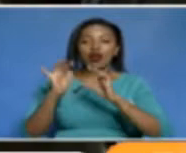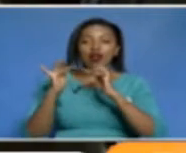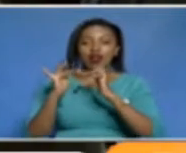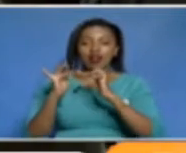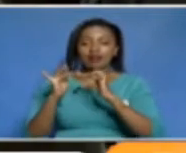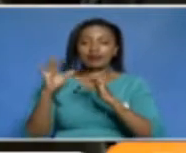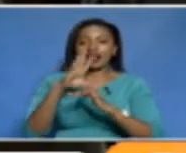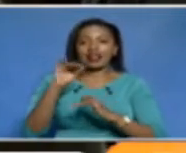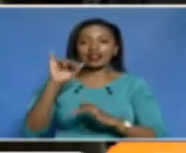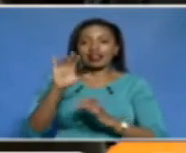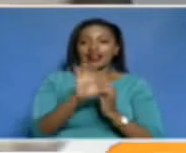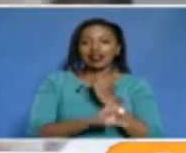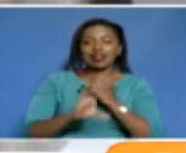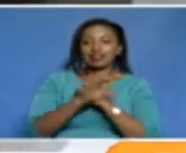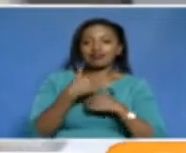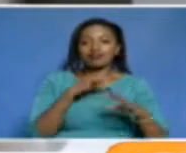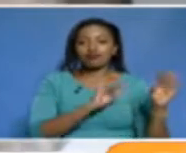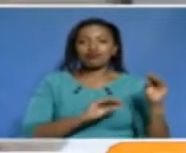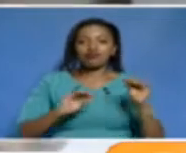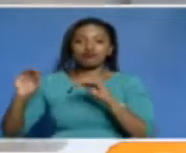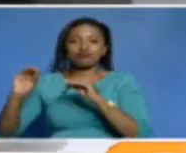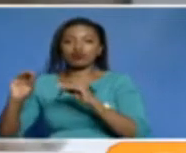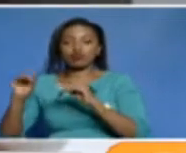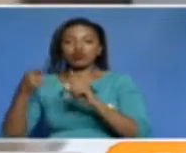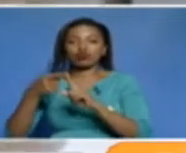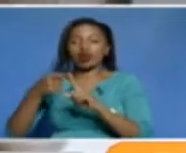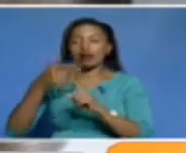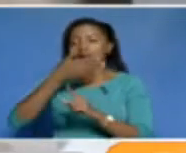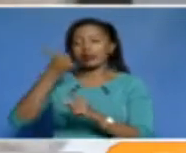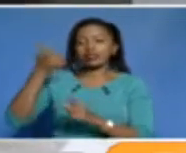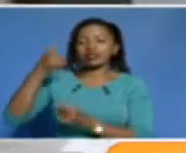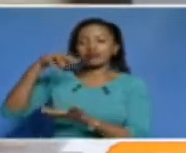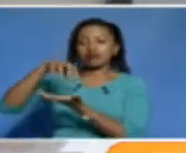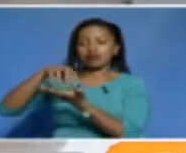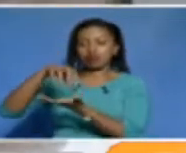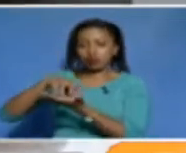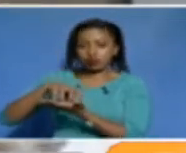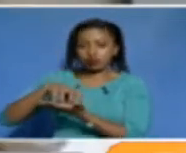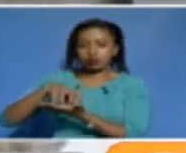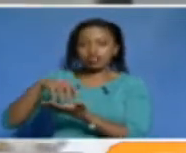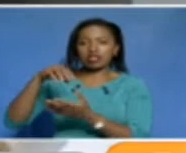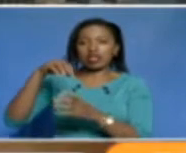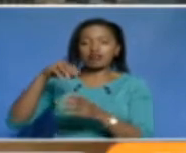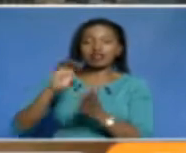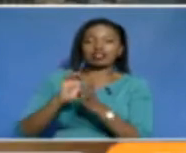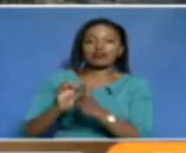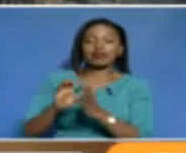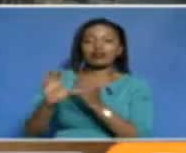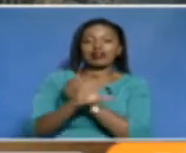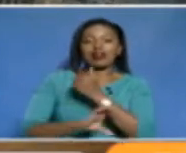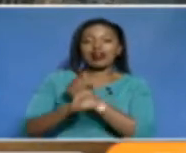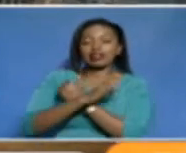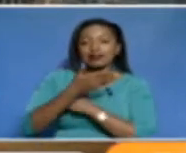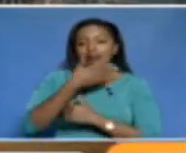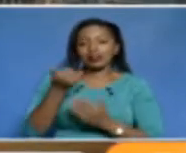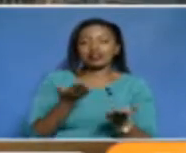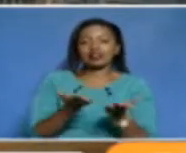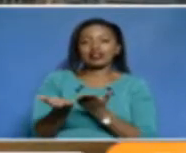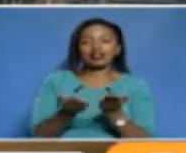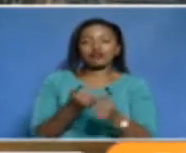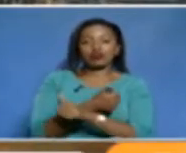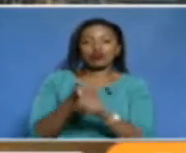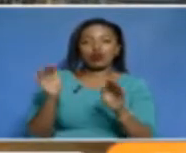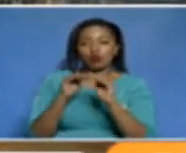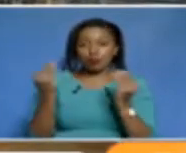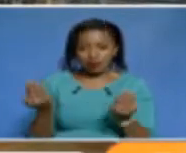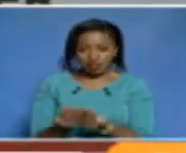ranking to position itself at number 9 out of 190 countries surveyed globally. This attributed to improvements